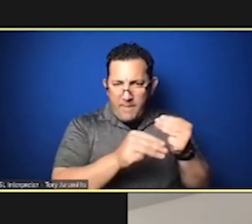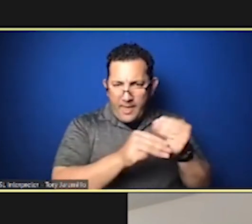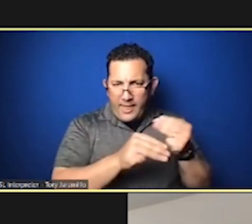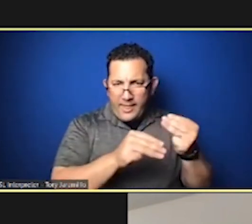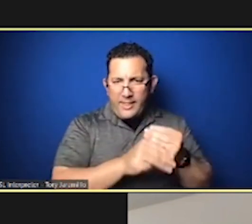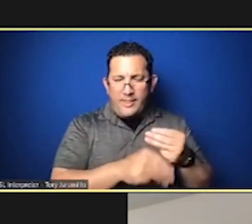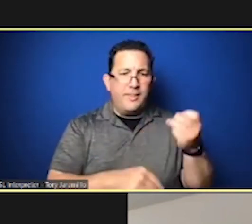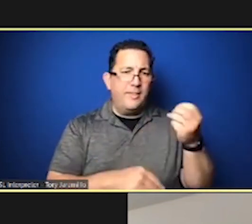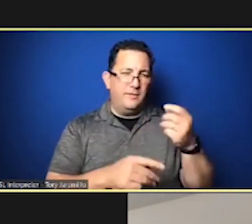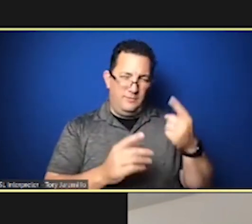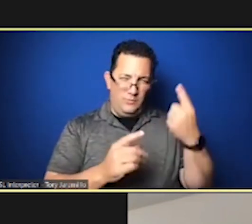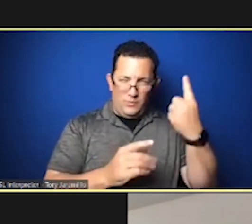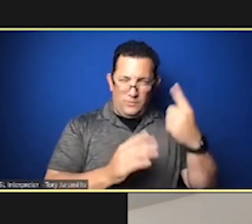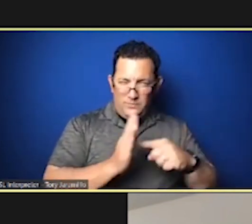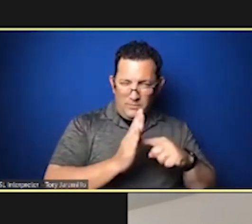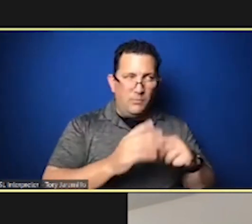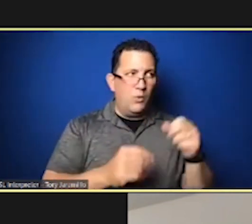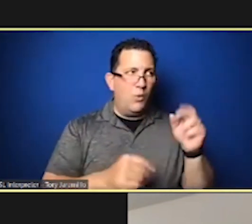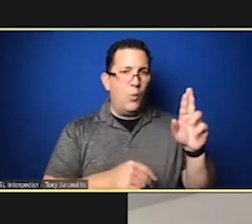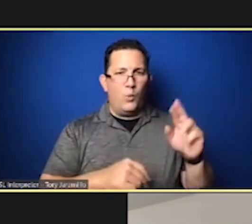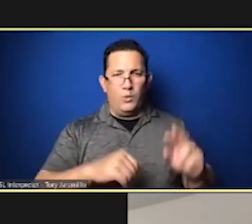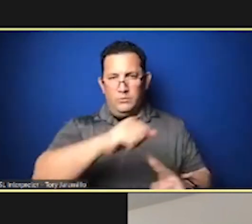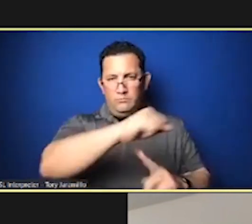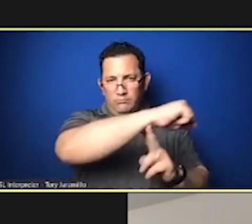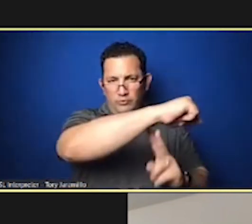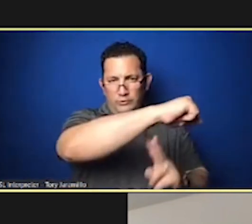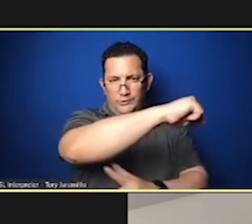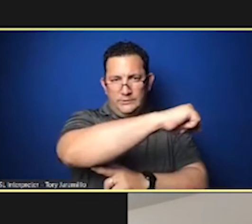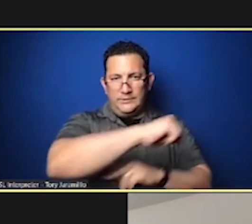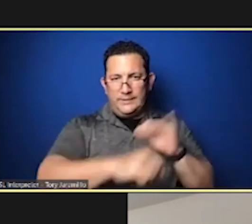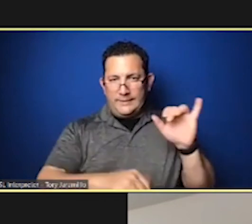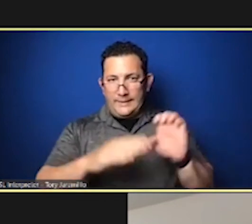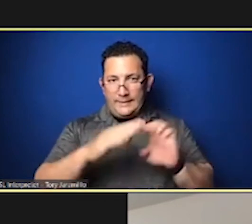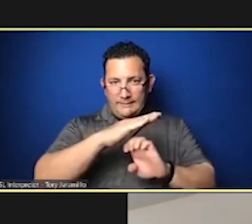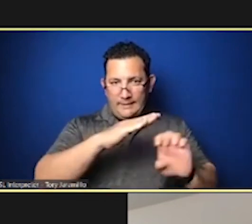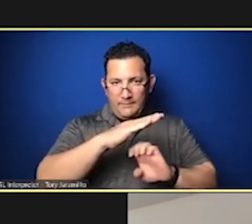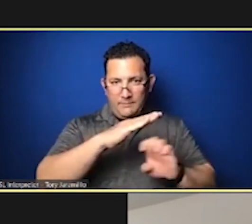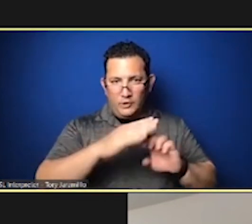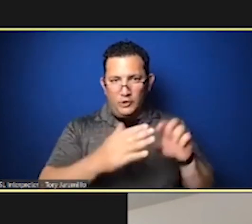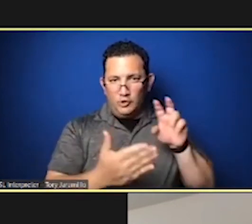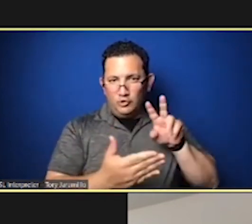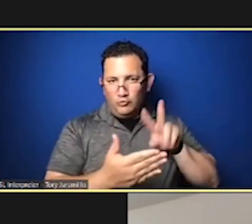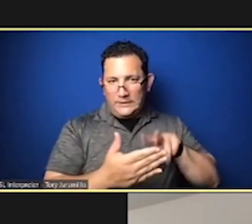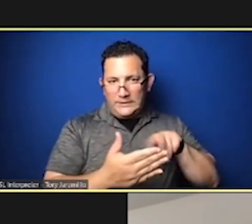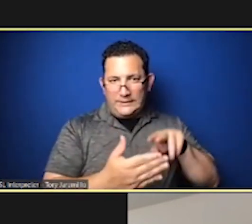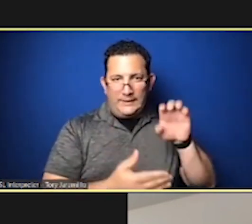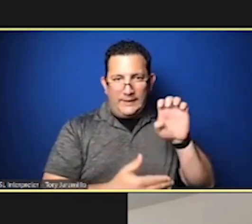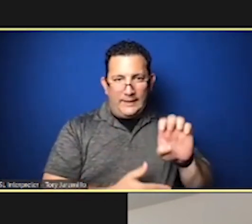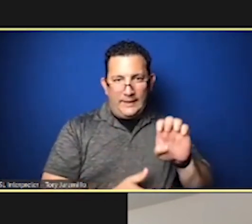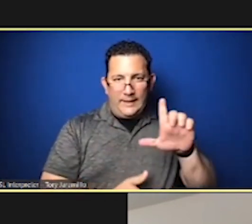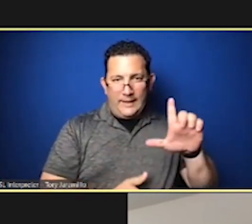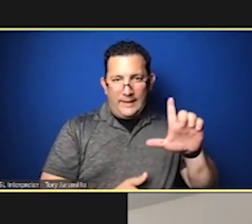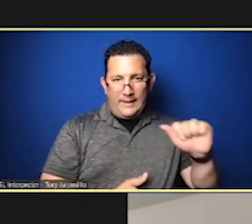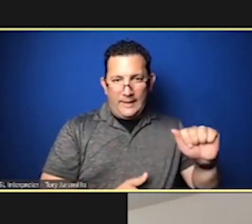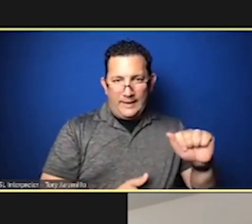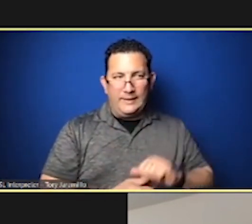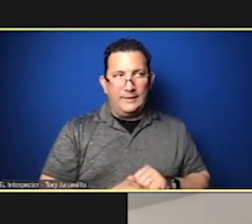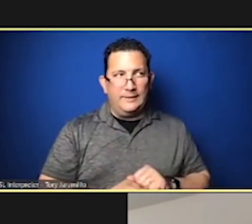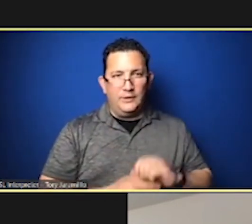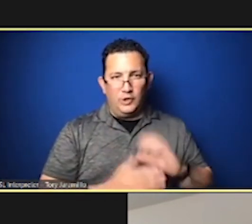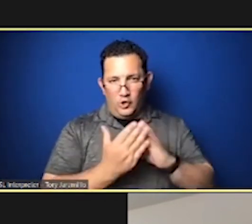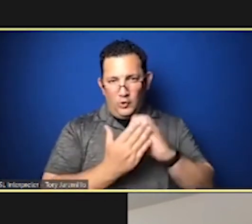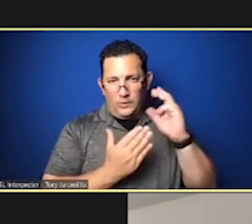or the Bridges, which is the elementary reading, the ELA curriculum. Teachers can